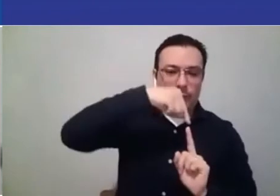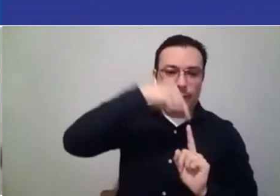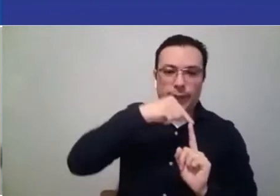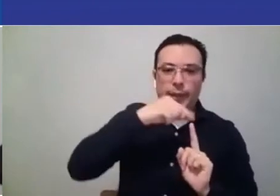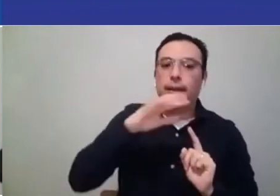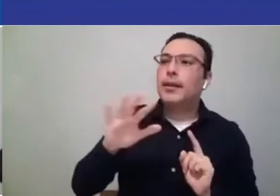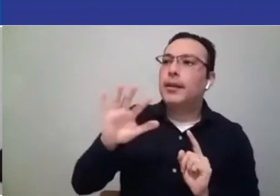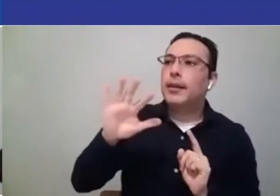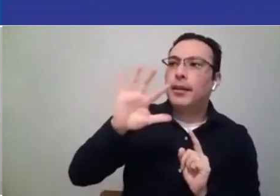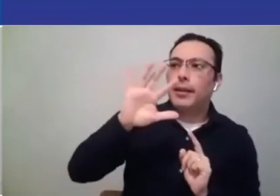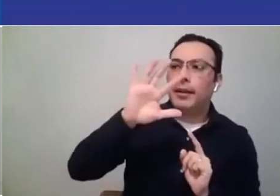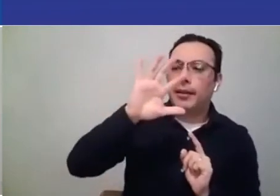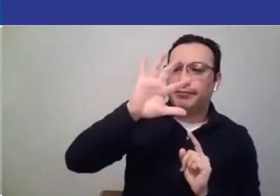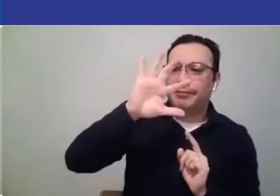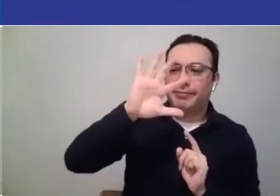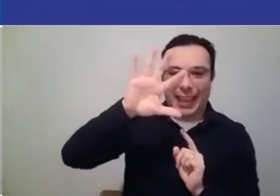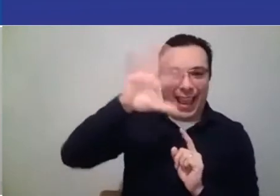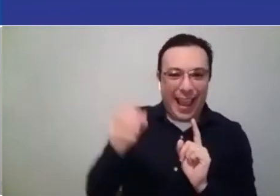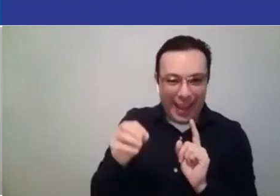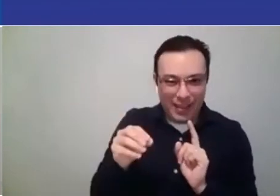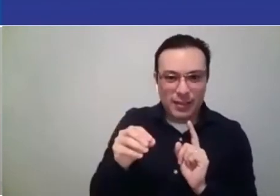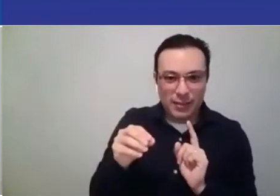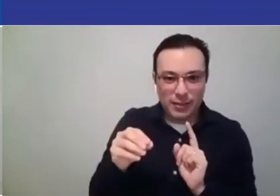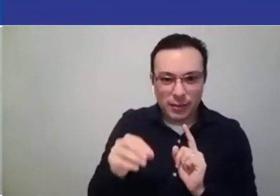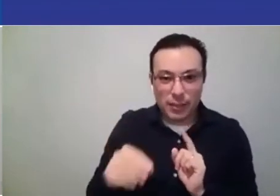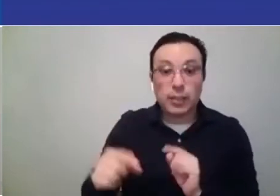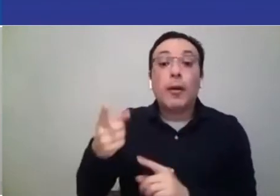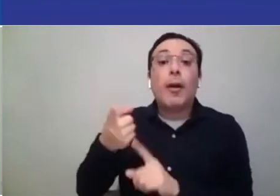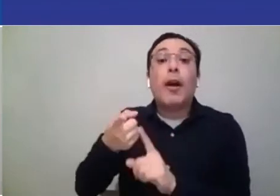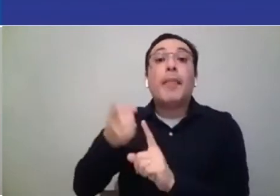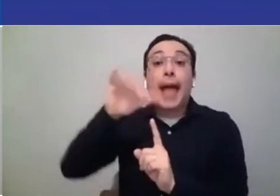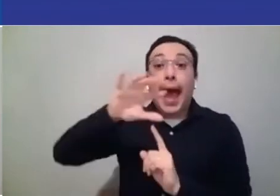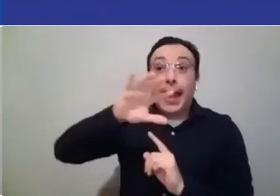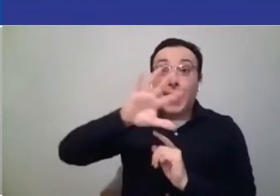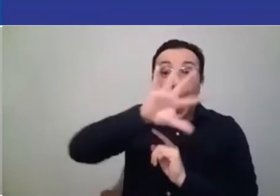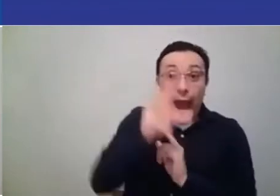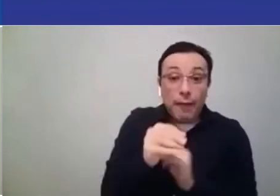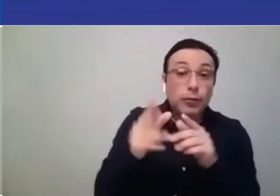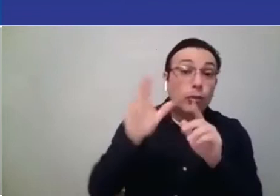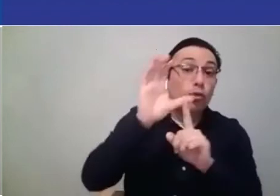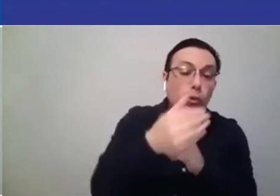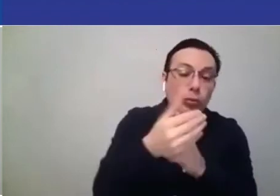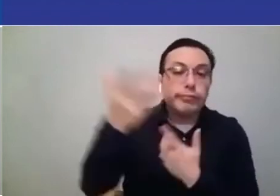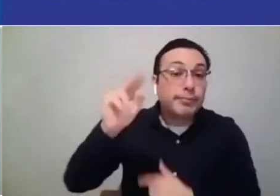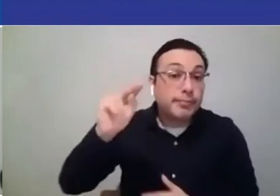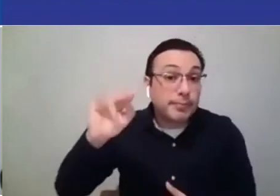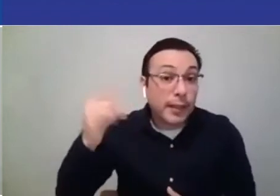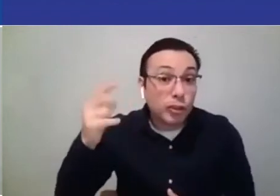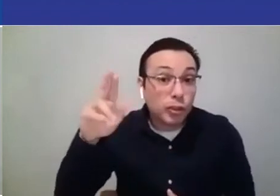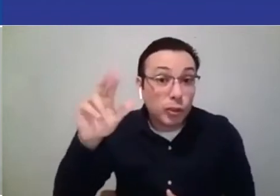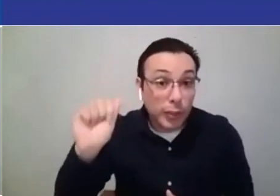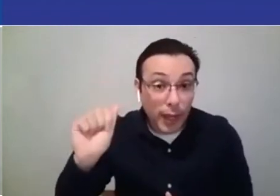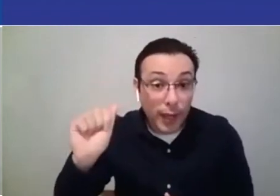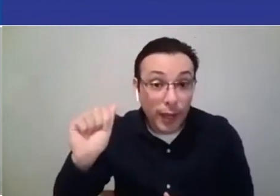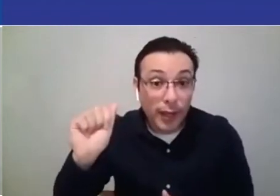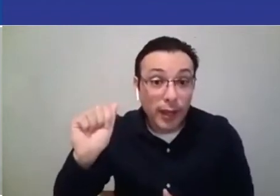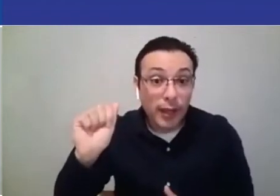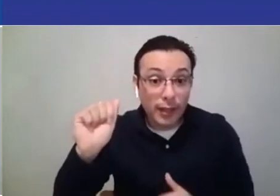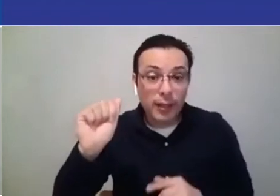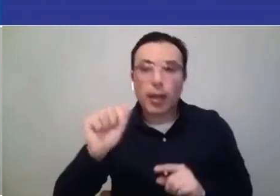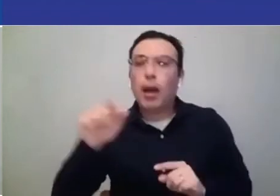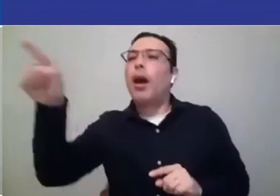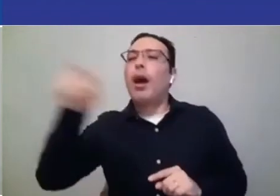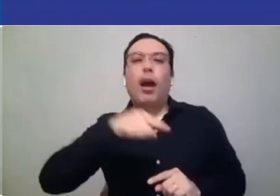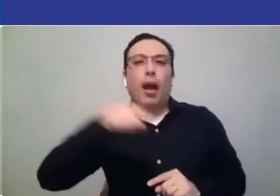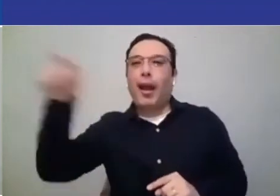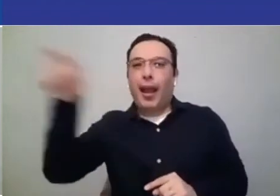a lens on Gelede and Egungun masquerade from southwestern Nigeria. So they're